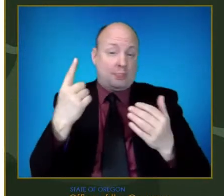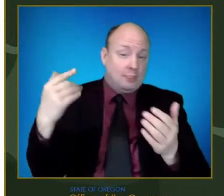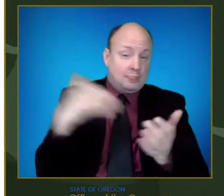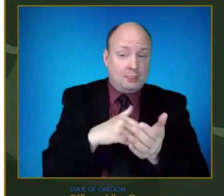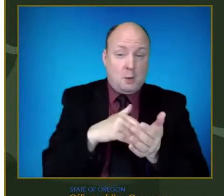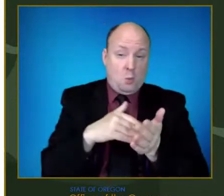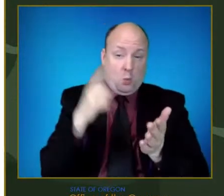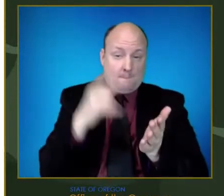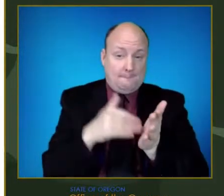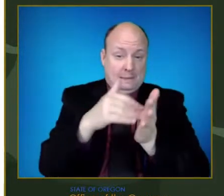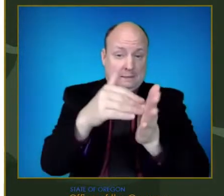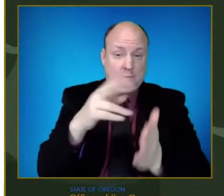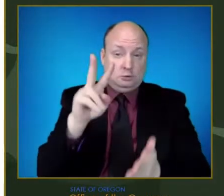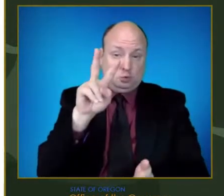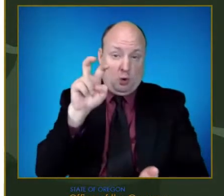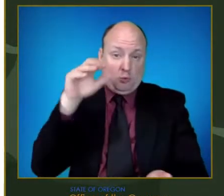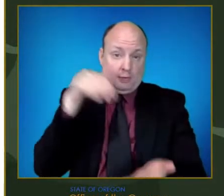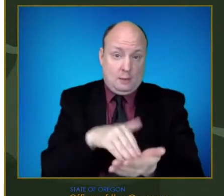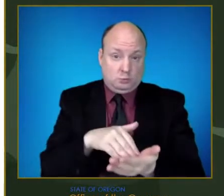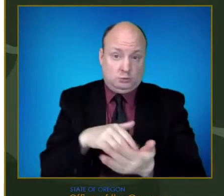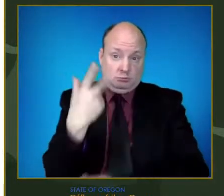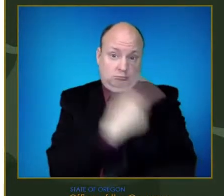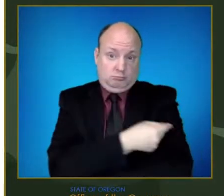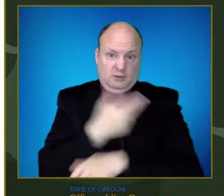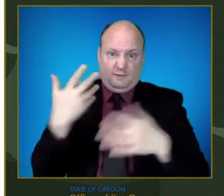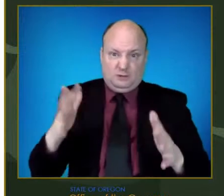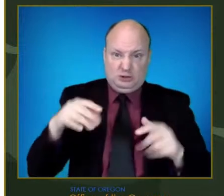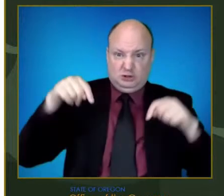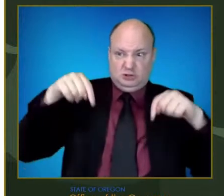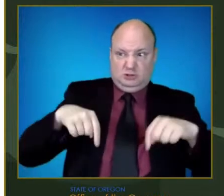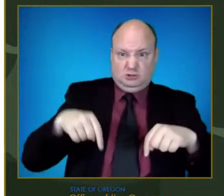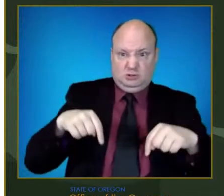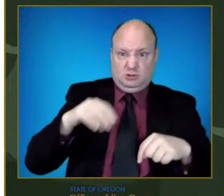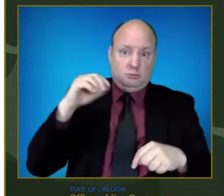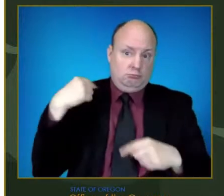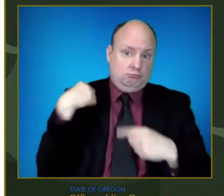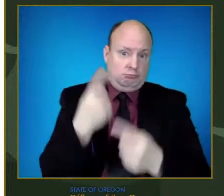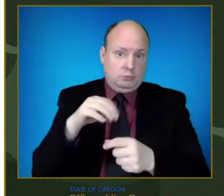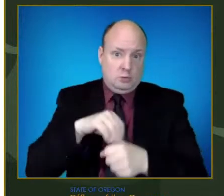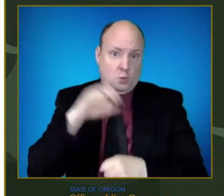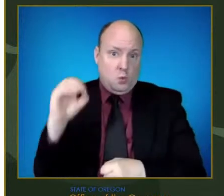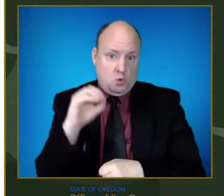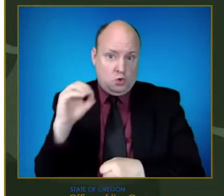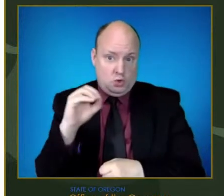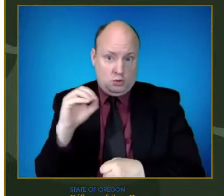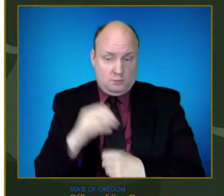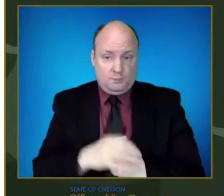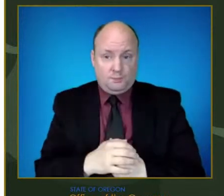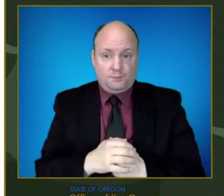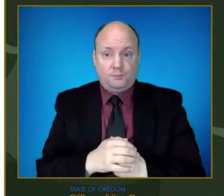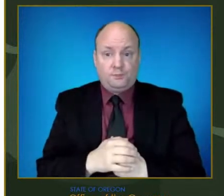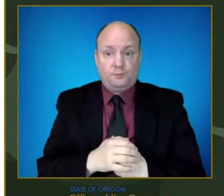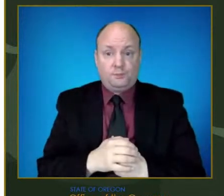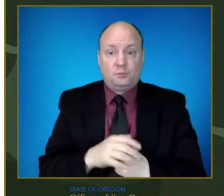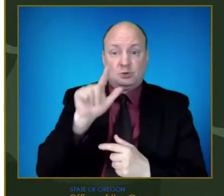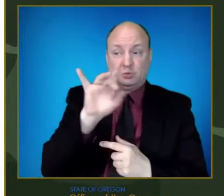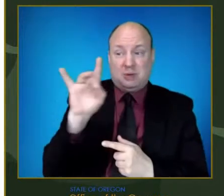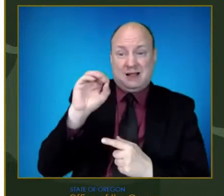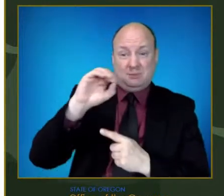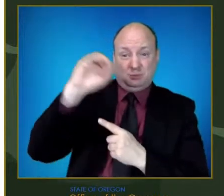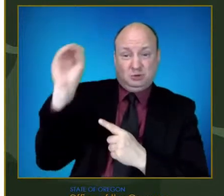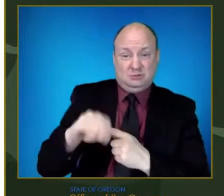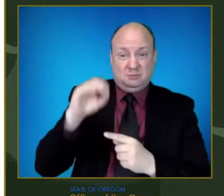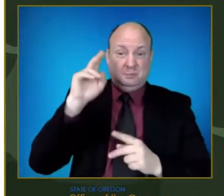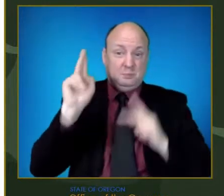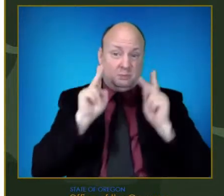1,216,455 Oregonians have received at least one vaccination. Overall, 28% of Oregonians have received at least one shot. The national average